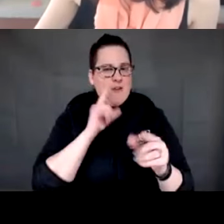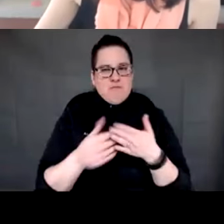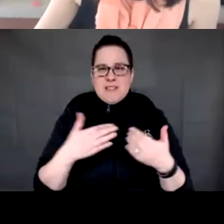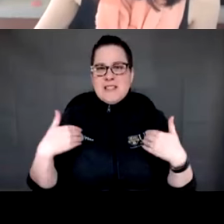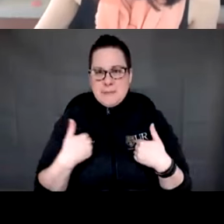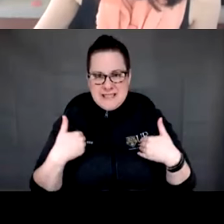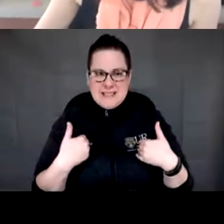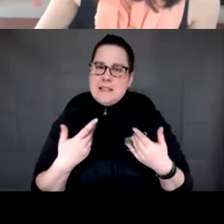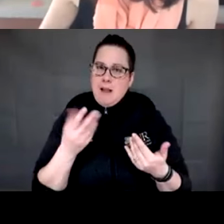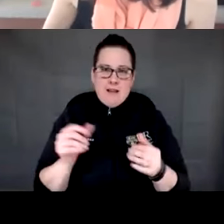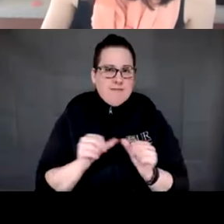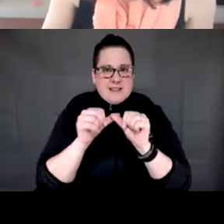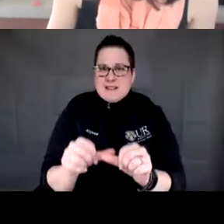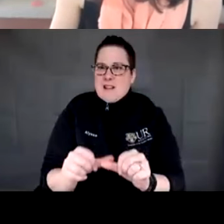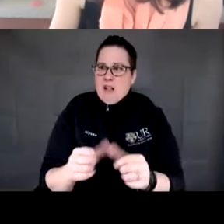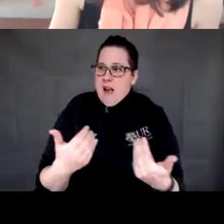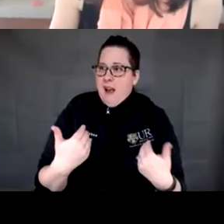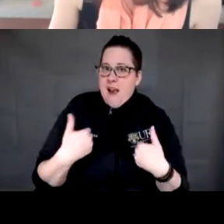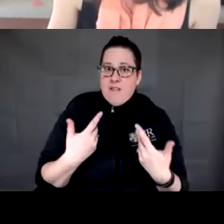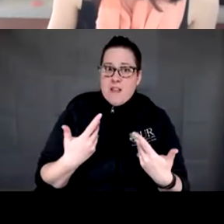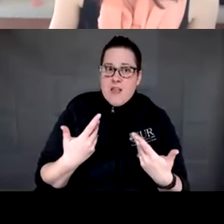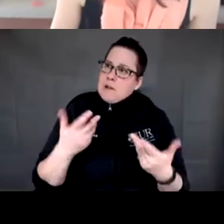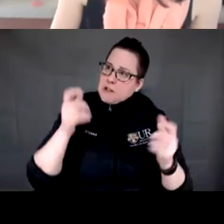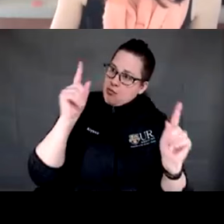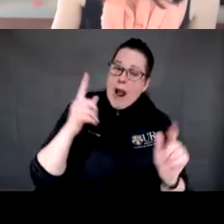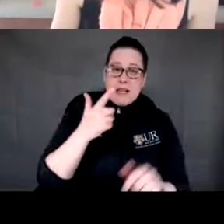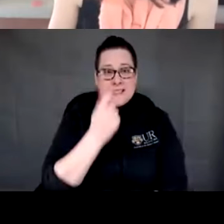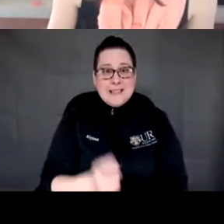their persistence is surprising and interesting.